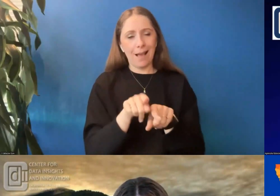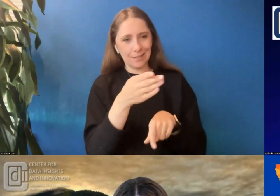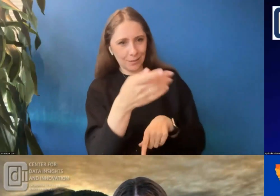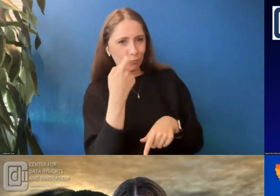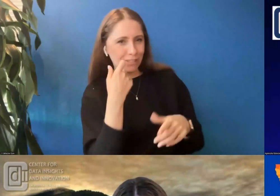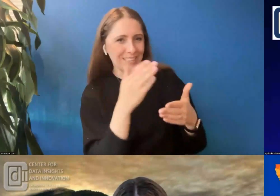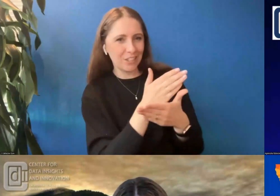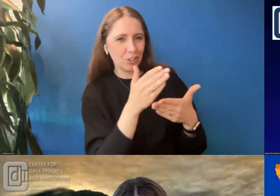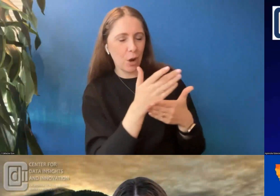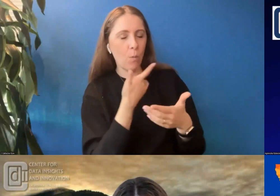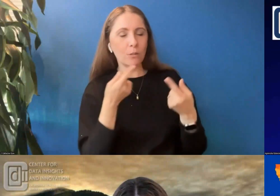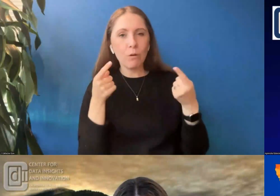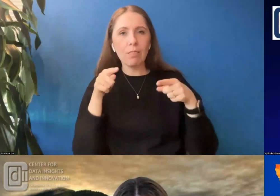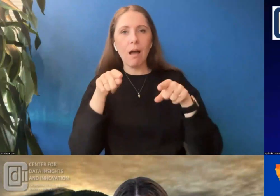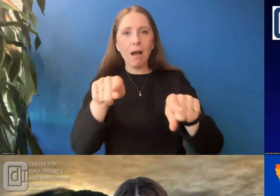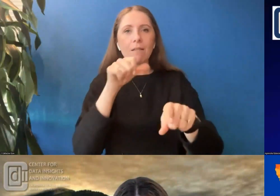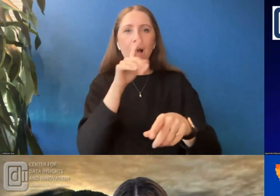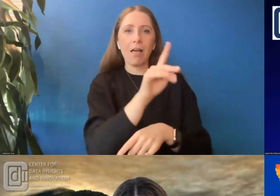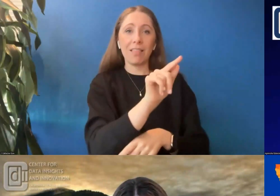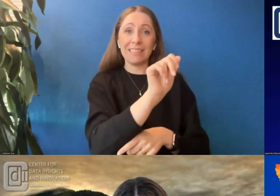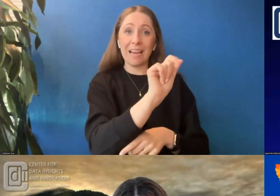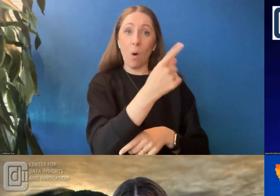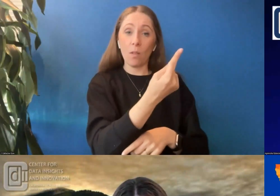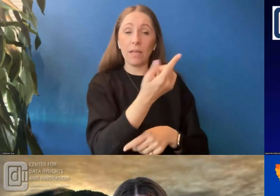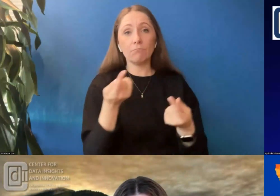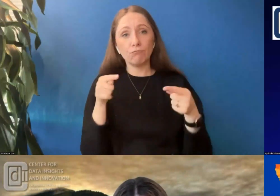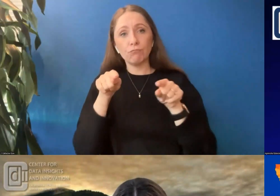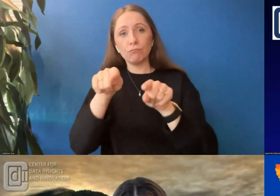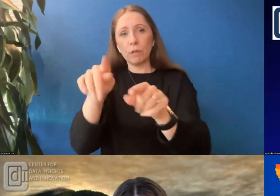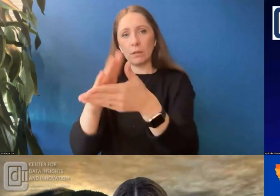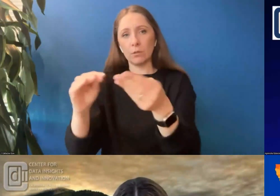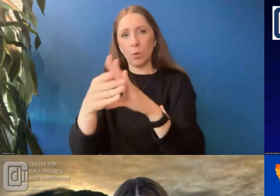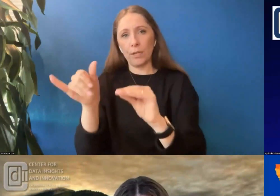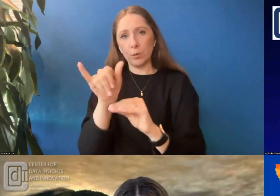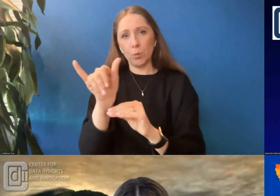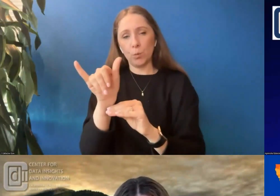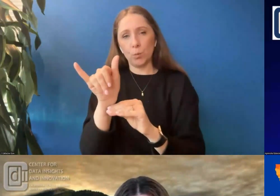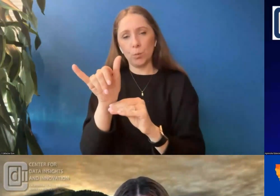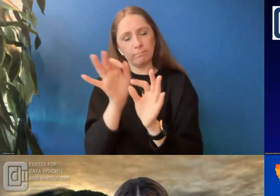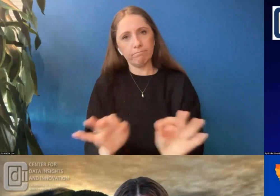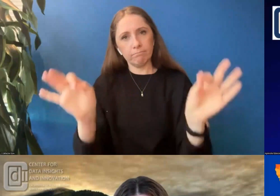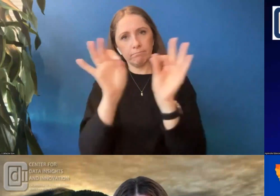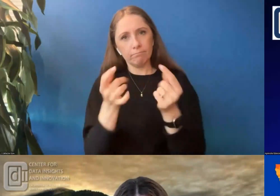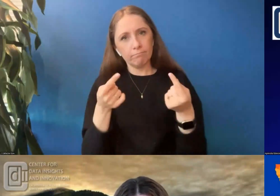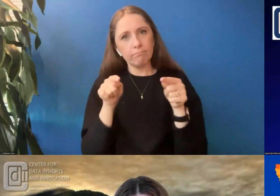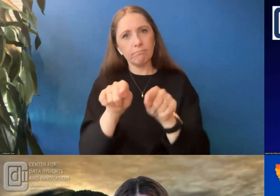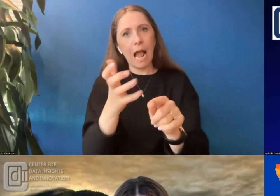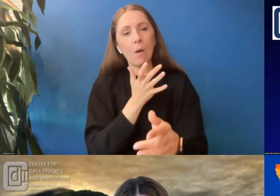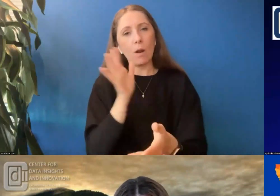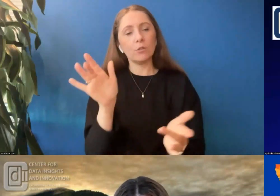not just on the data work that we're doing, but also aligning on the storytelling piece of it. And I really want that to be